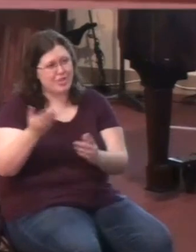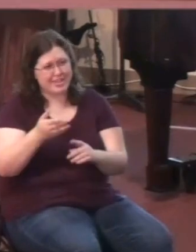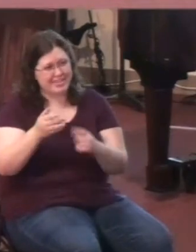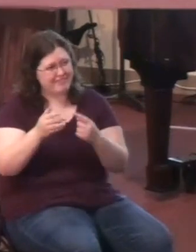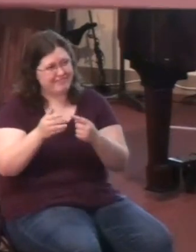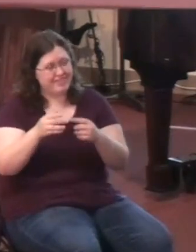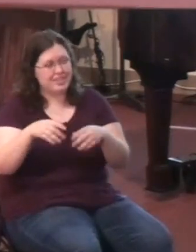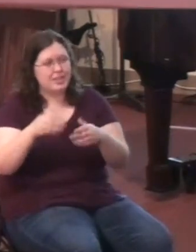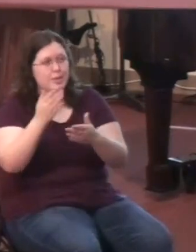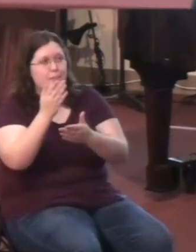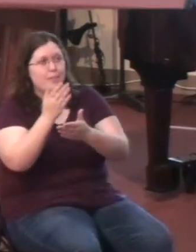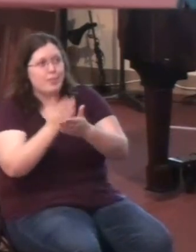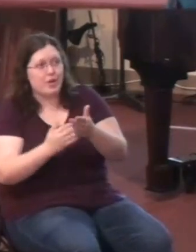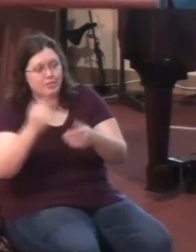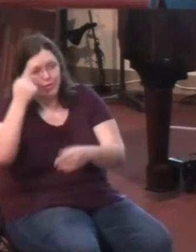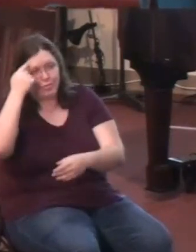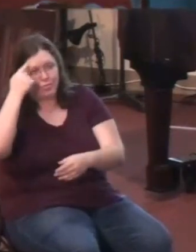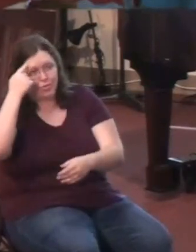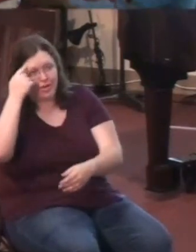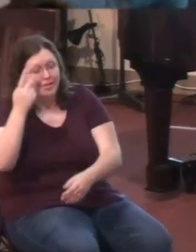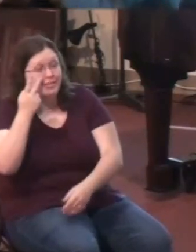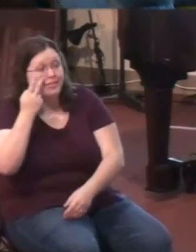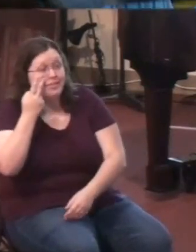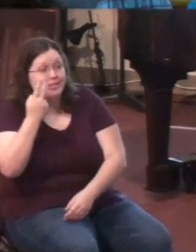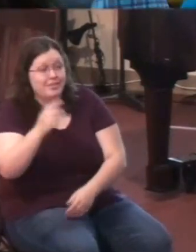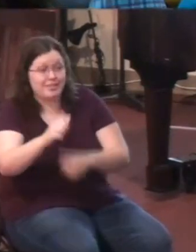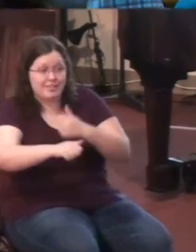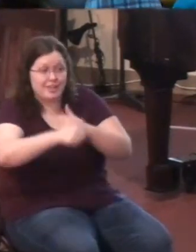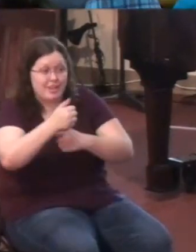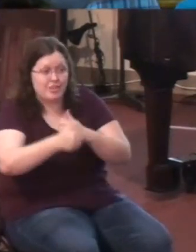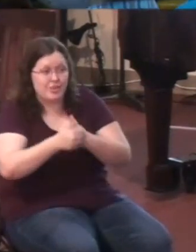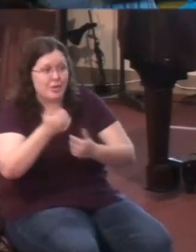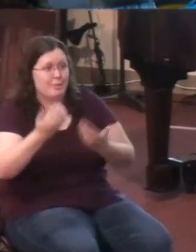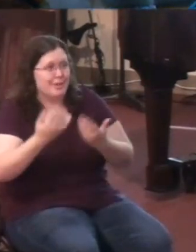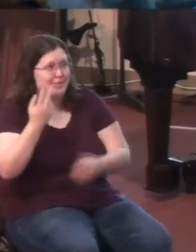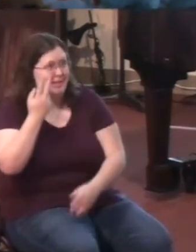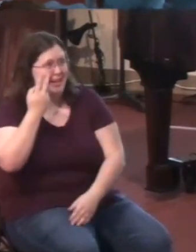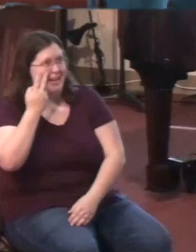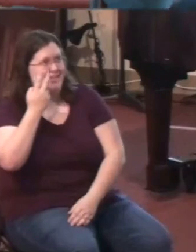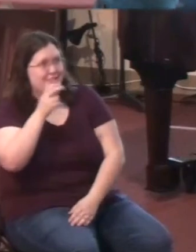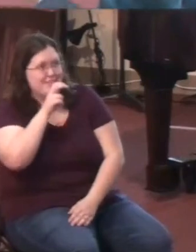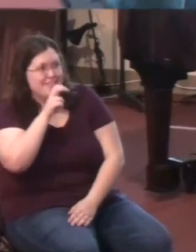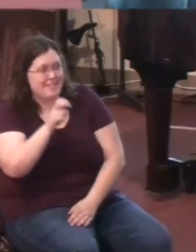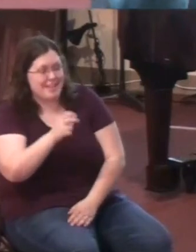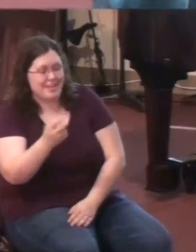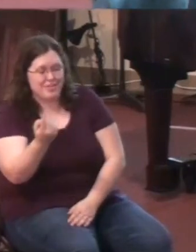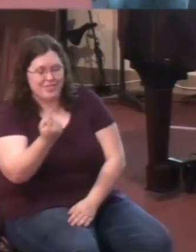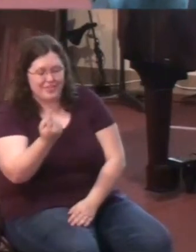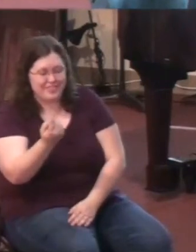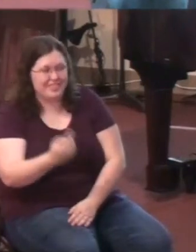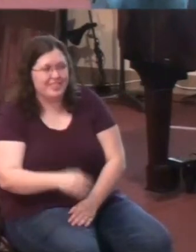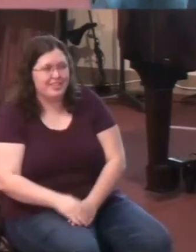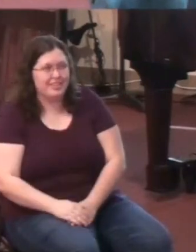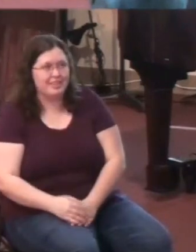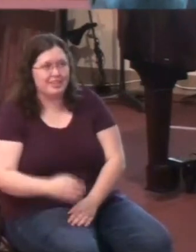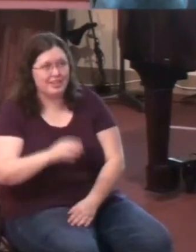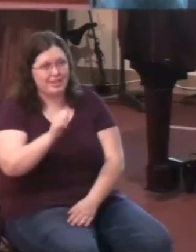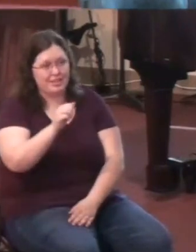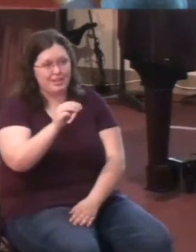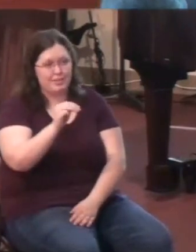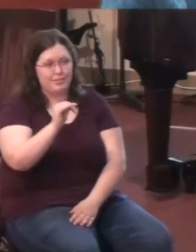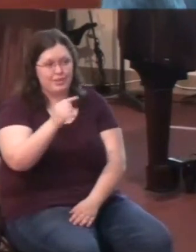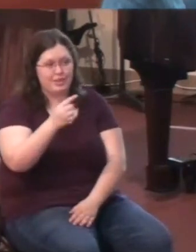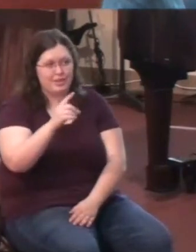danger. And so if I did see a snake right here, I might just have amygdala